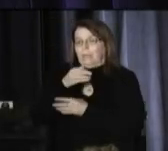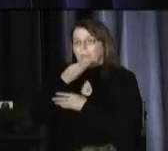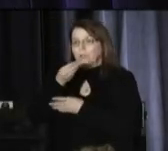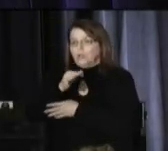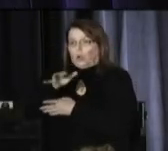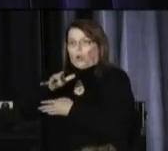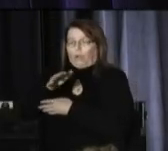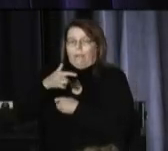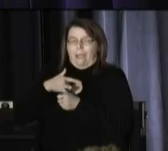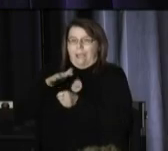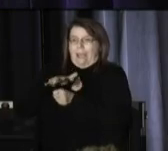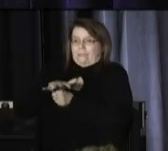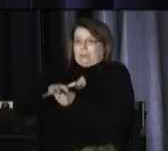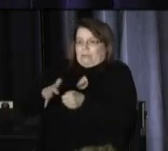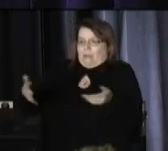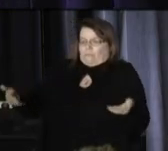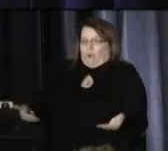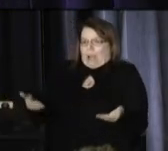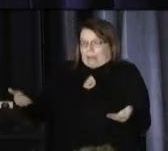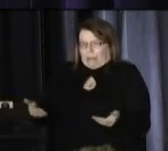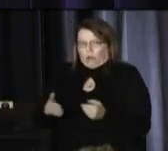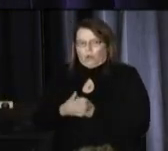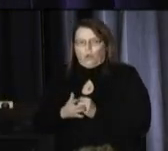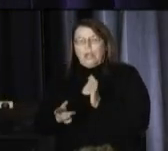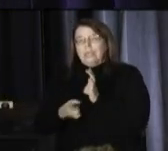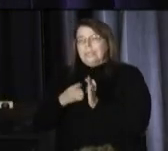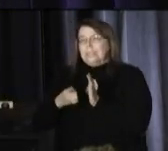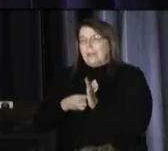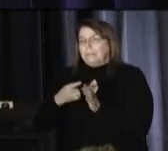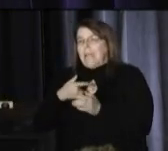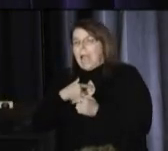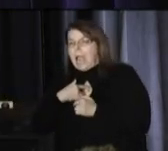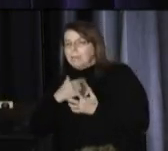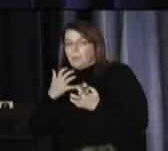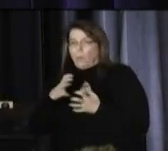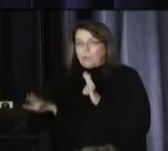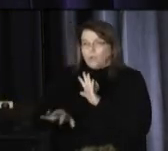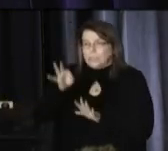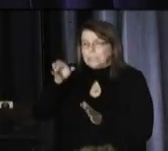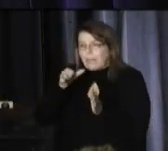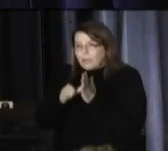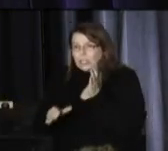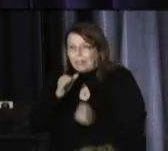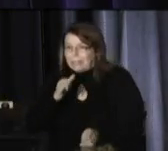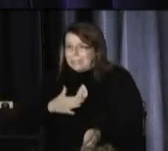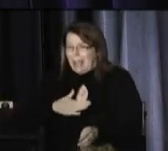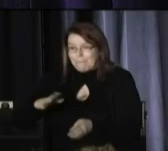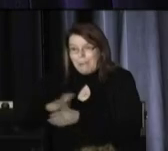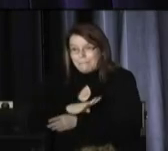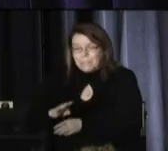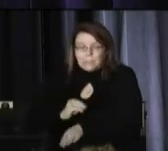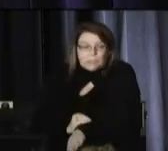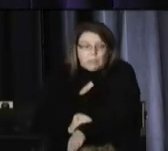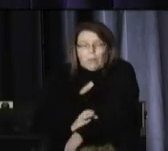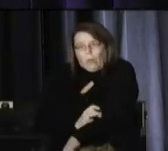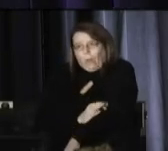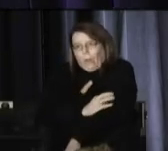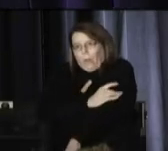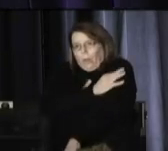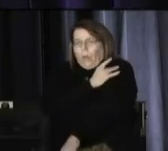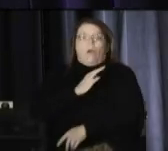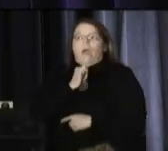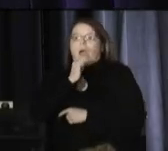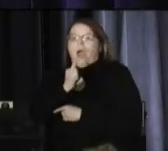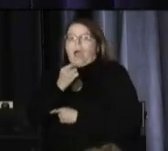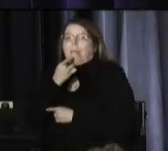here. And sometimes my itch to discover some shit that ain't my business goosebumps my flesh. I'm not